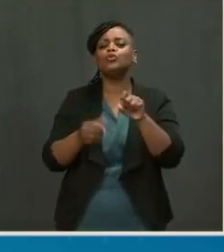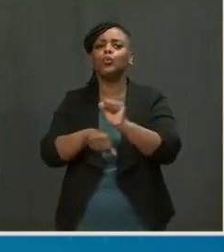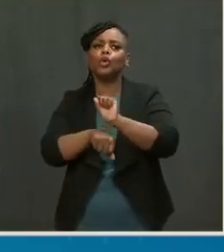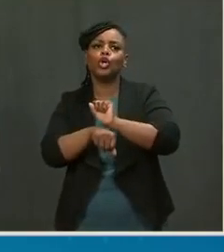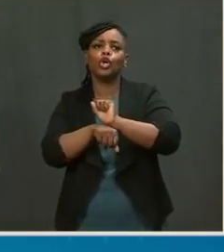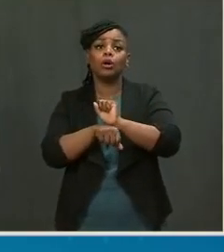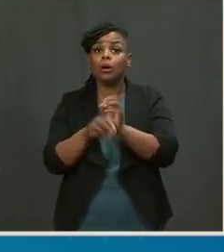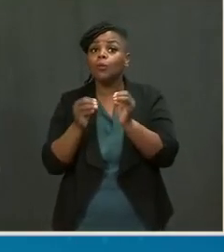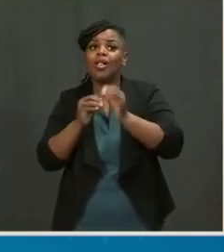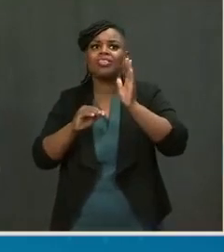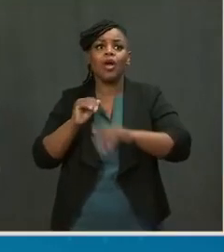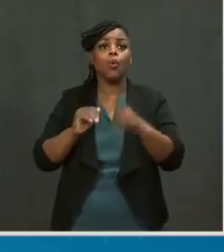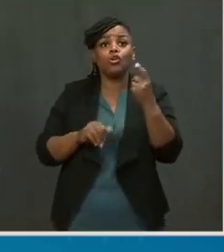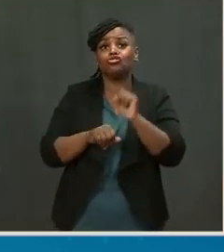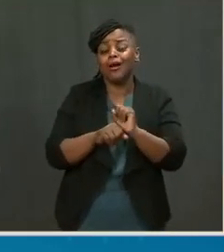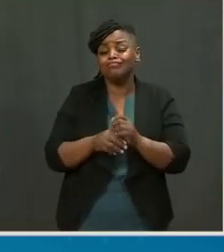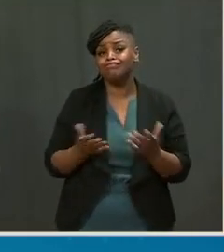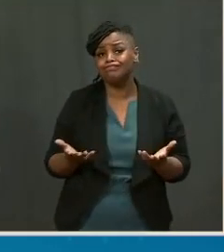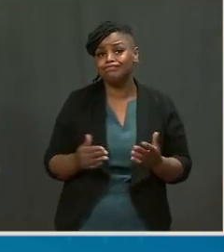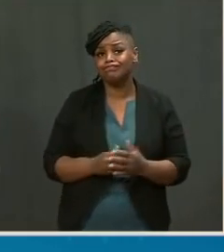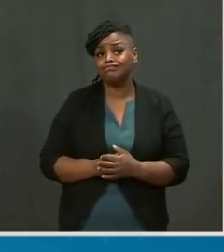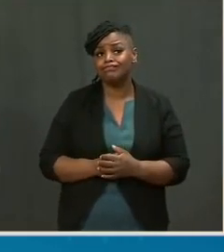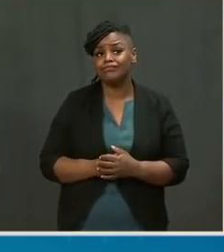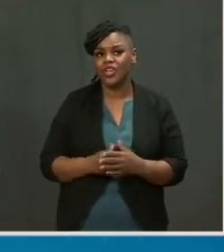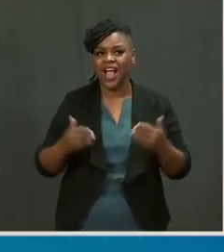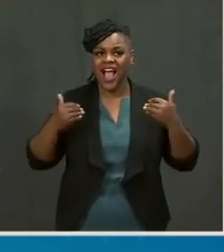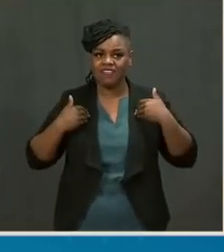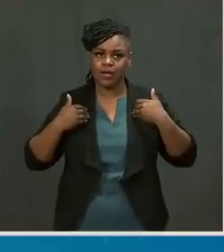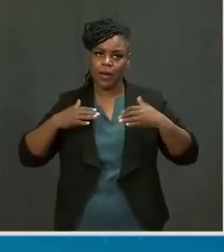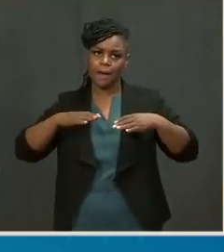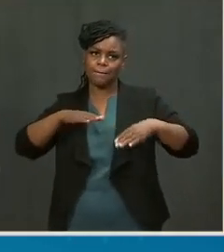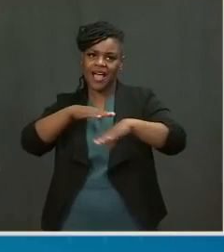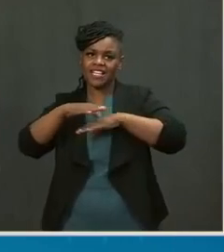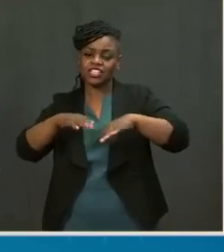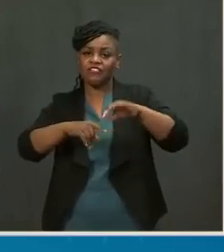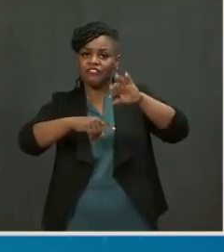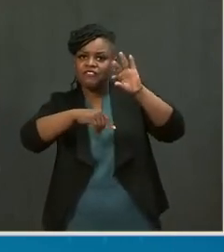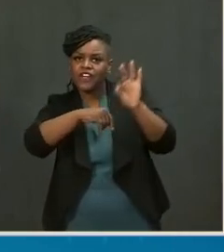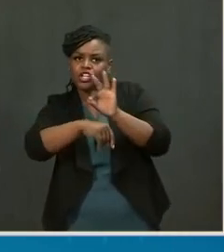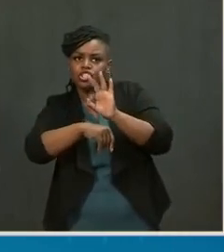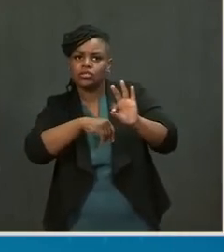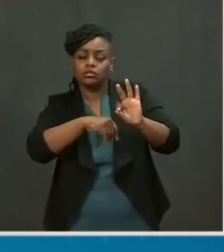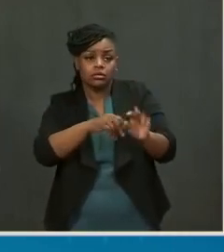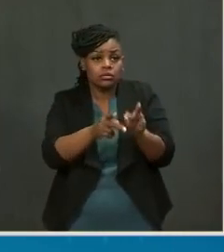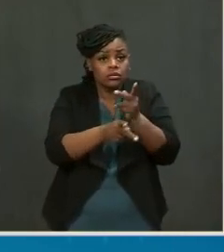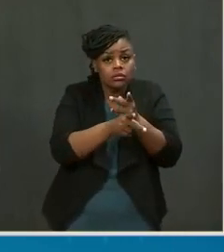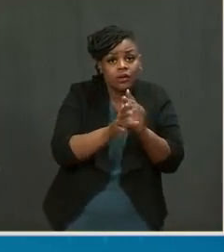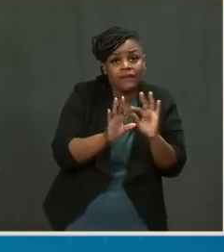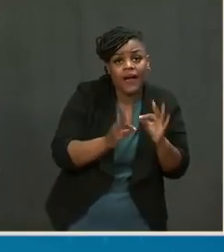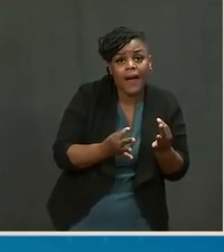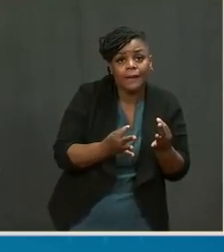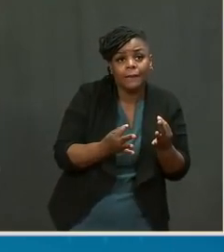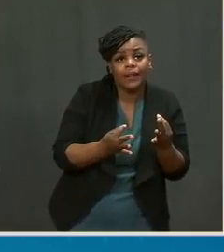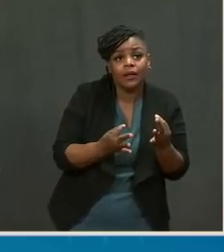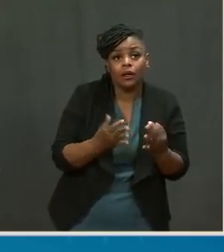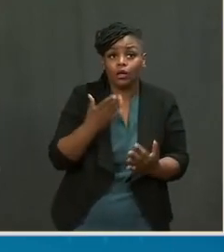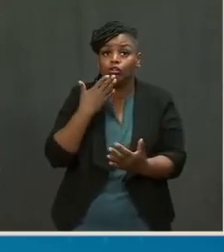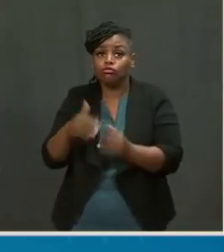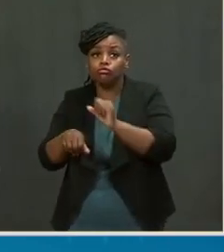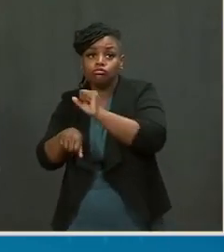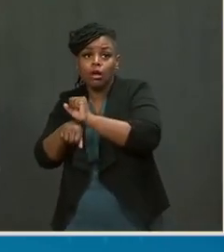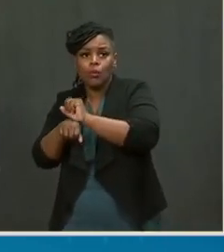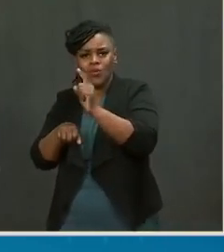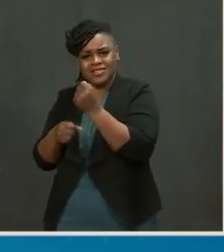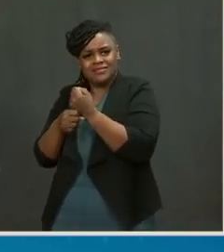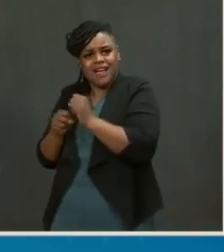those basic functions, which is to take care of your family. A good job where you're safe on the job and you receive